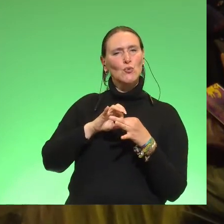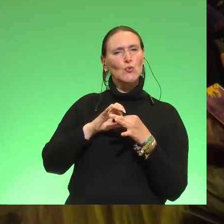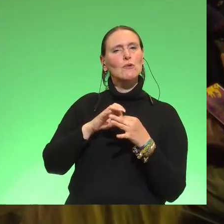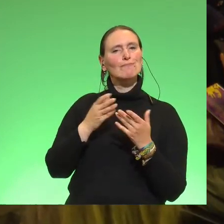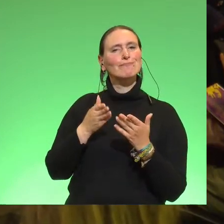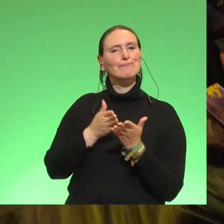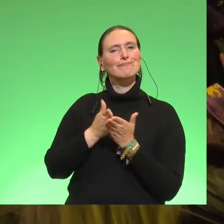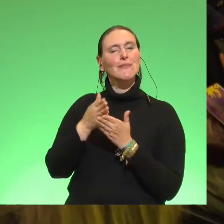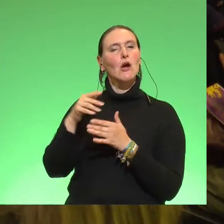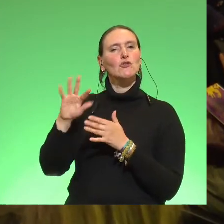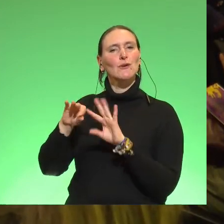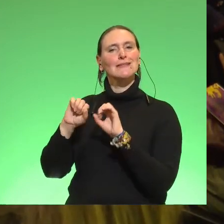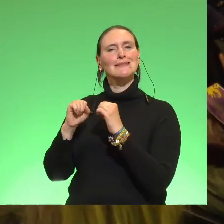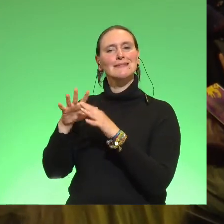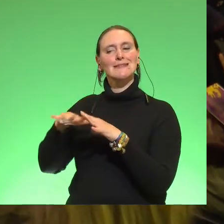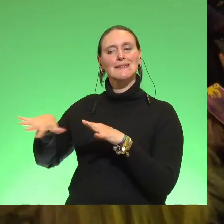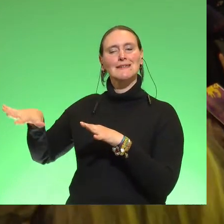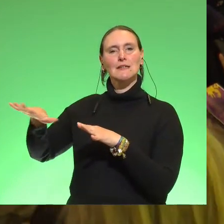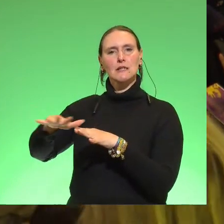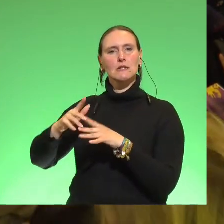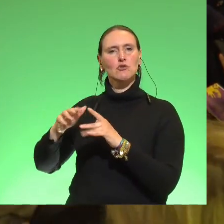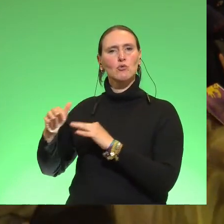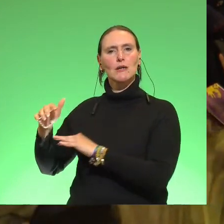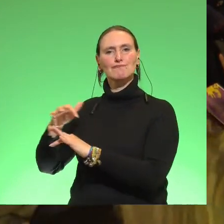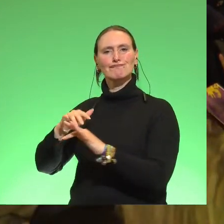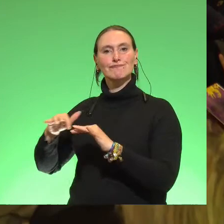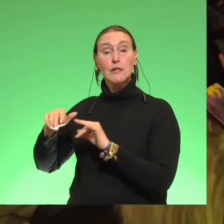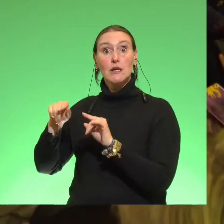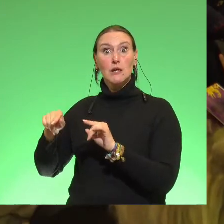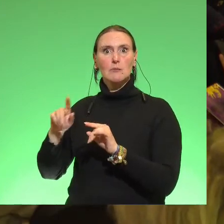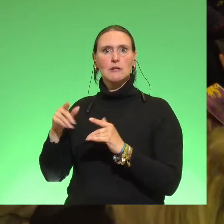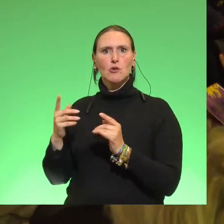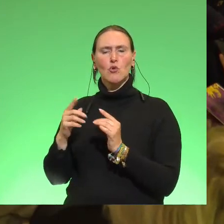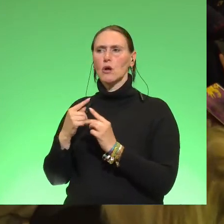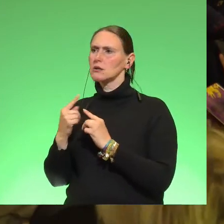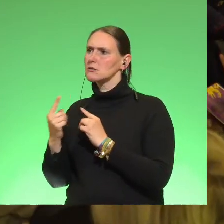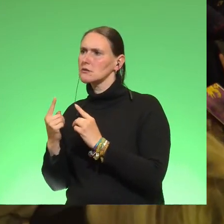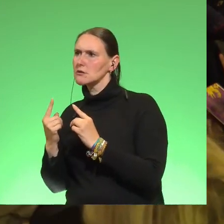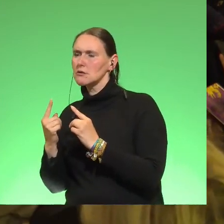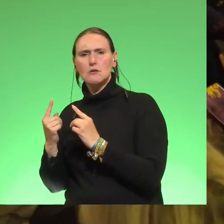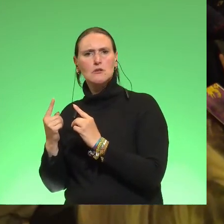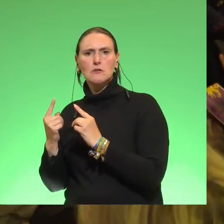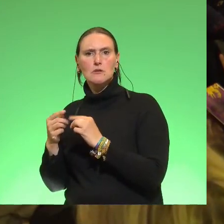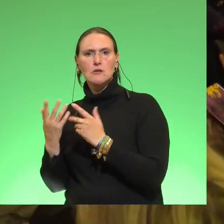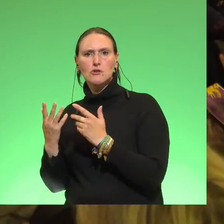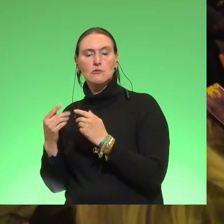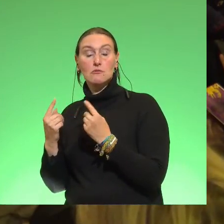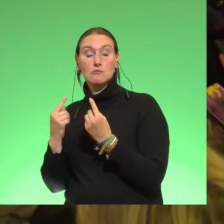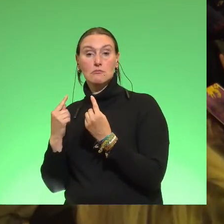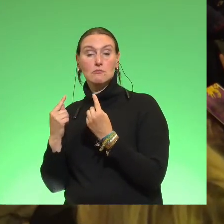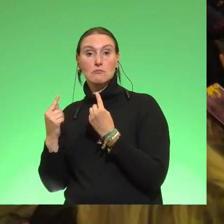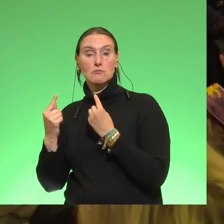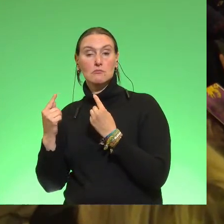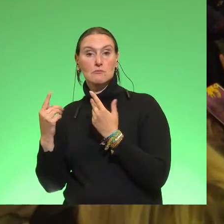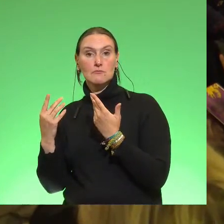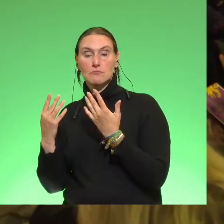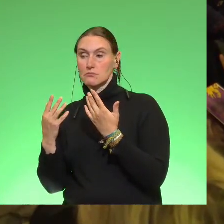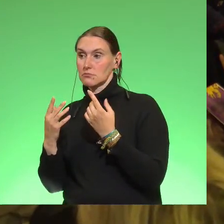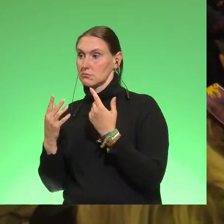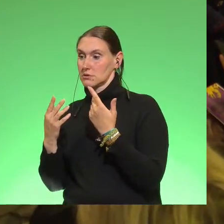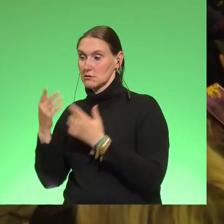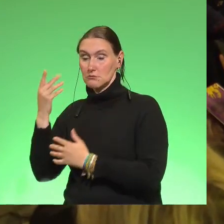Imagine they all would have spoken Dutch amongst each other. Yeah, it's a kind of a very different thing than,